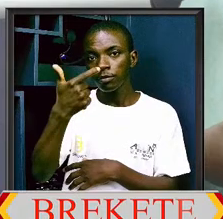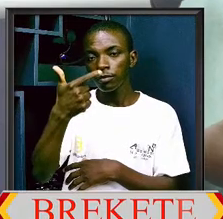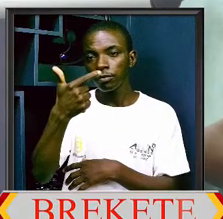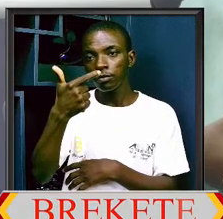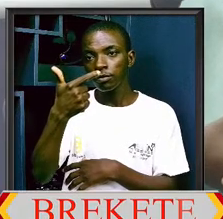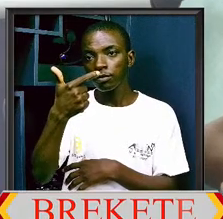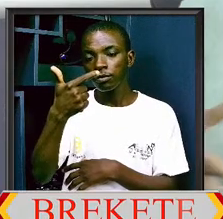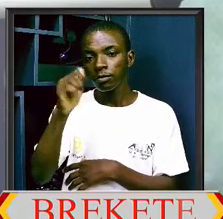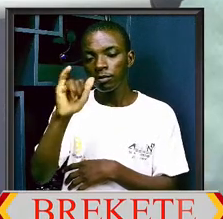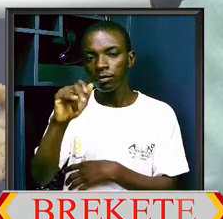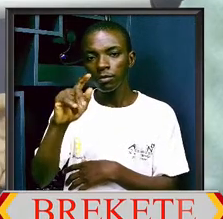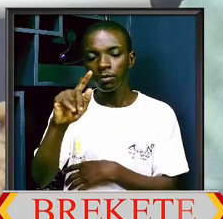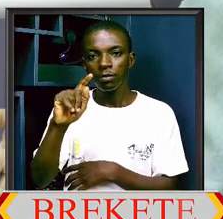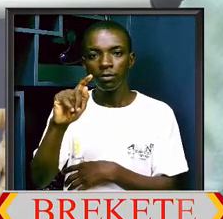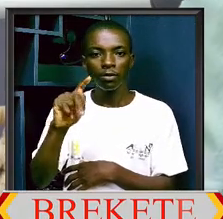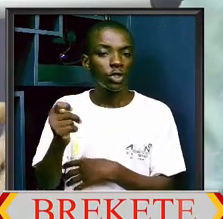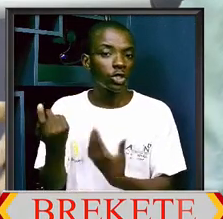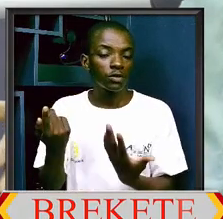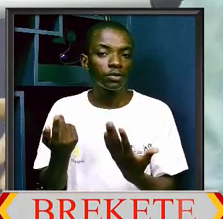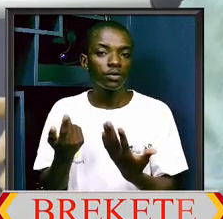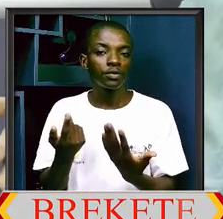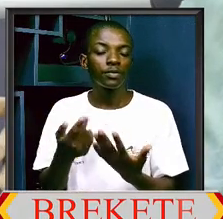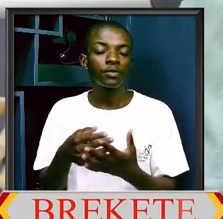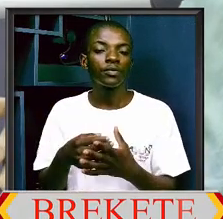today Africa Africa